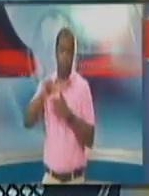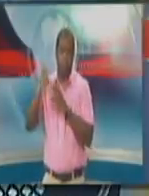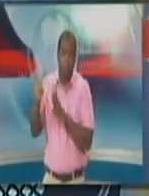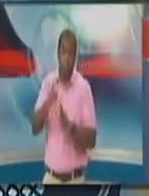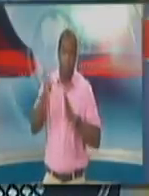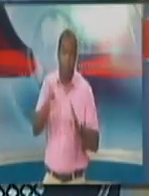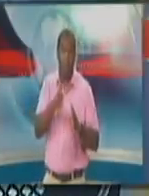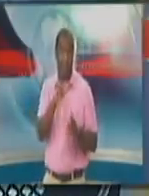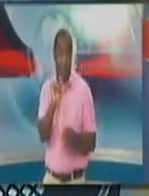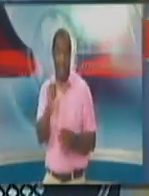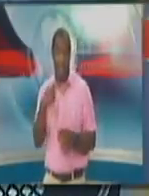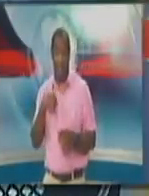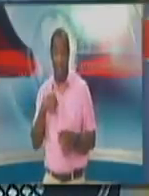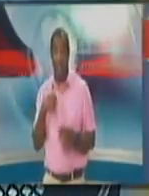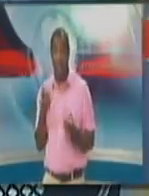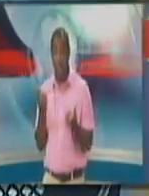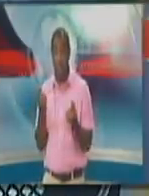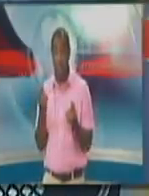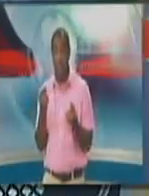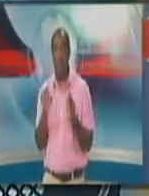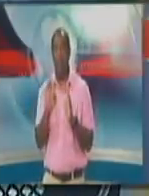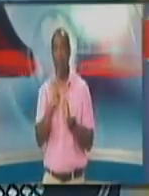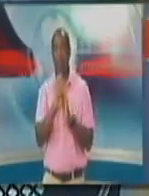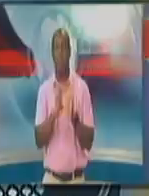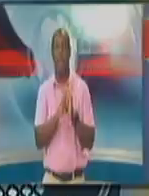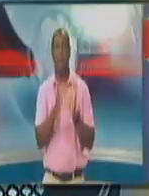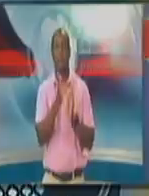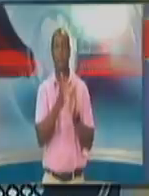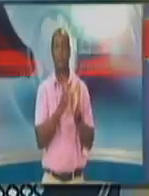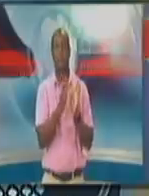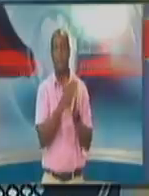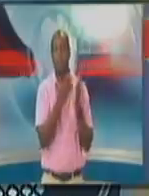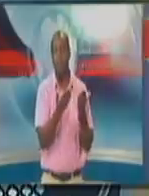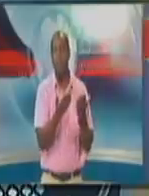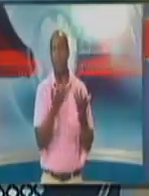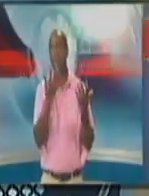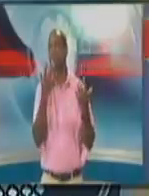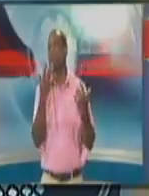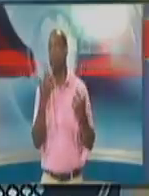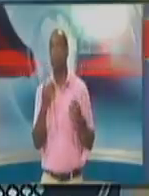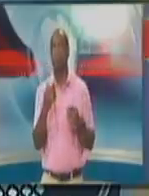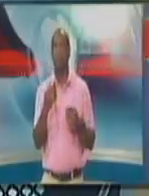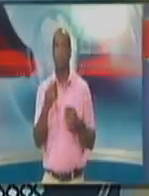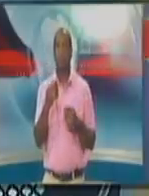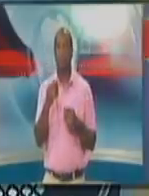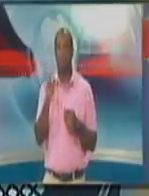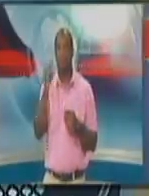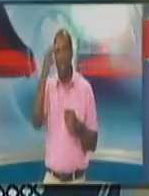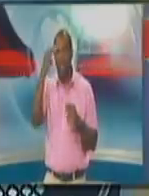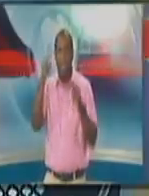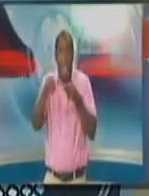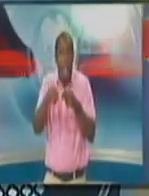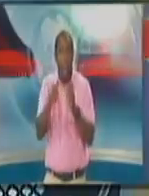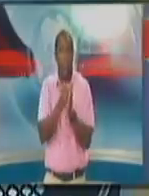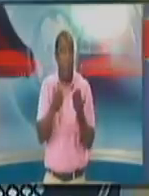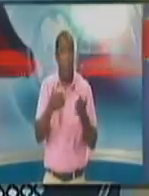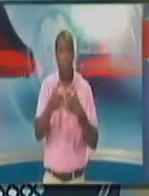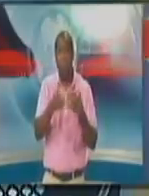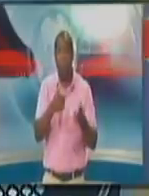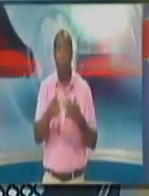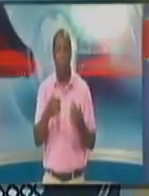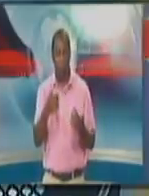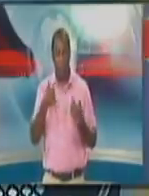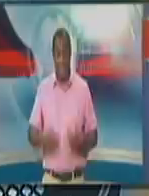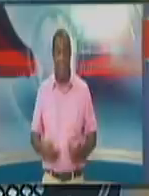I participate in worship experiences. And right now, my church is meeting virtually using Zoom, so that has